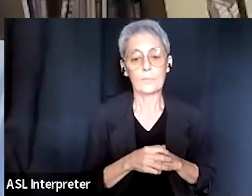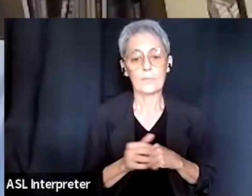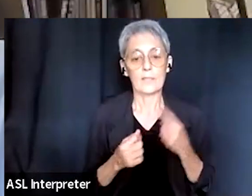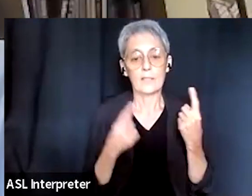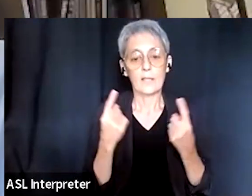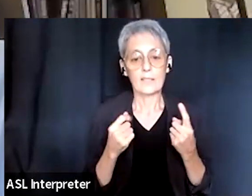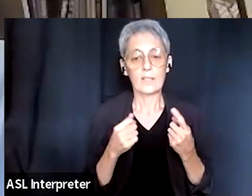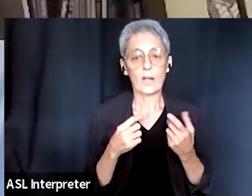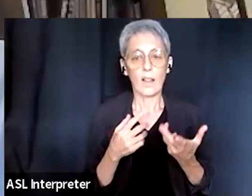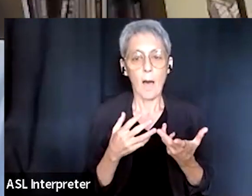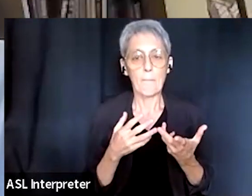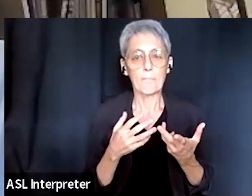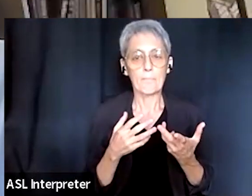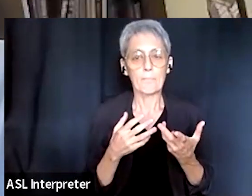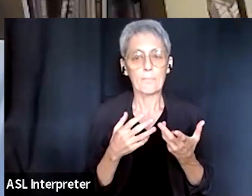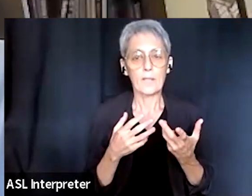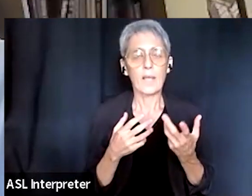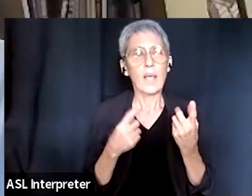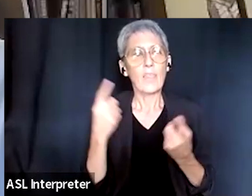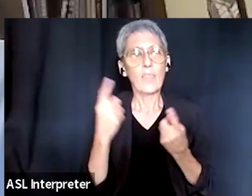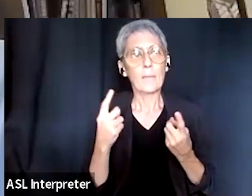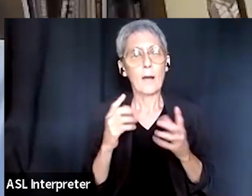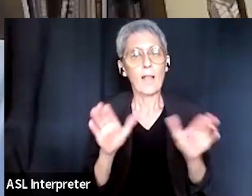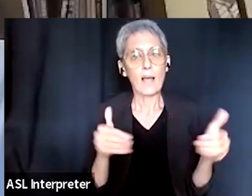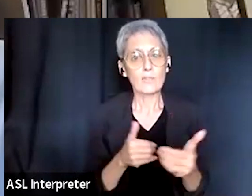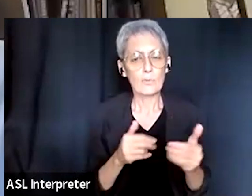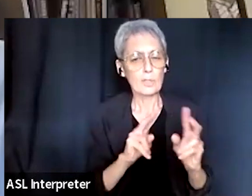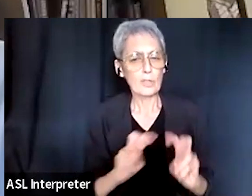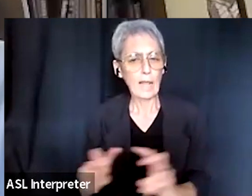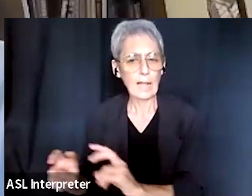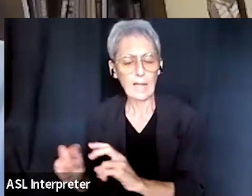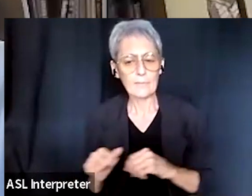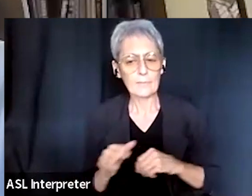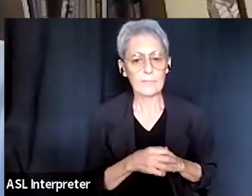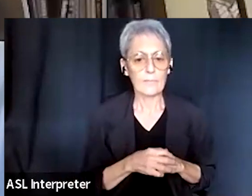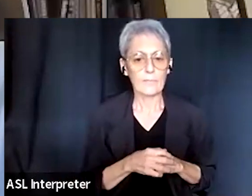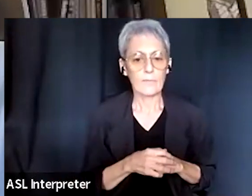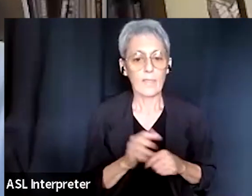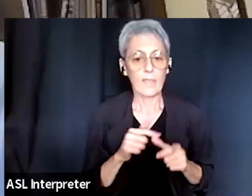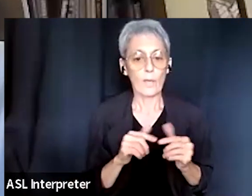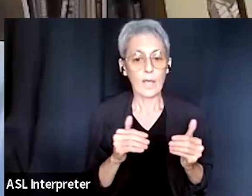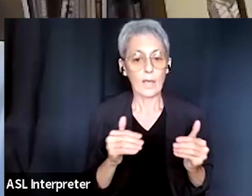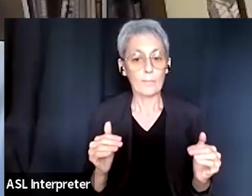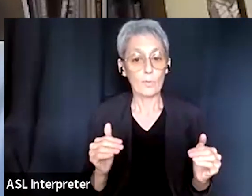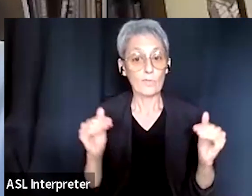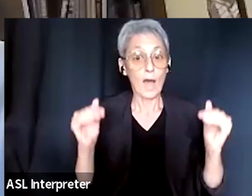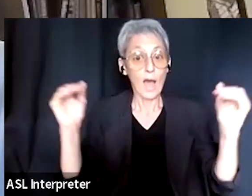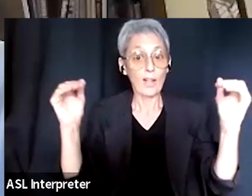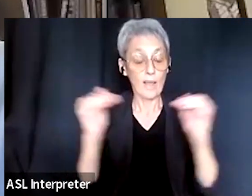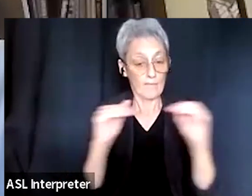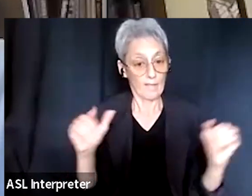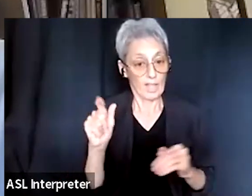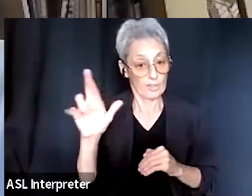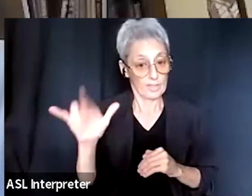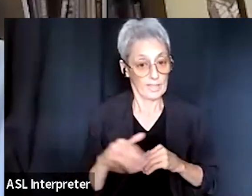think critically about what's happening in our classrooms so that we can move to higher levels of literacy rather